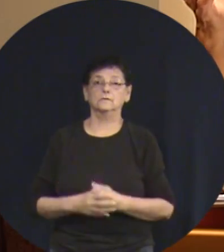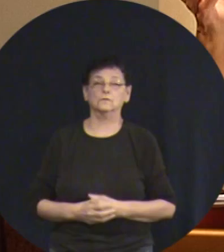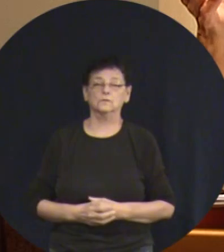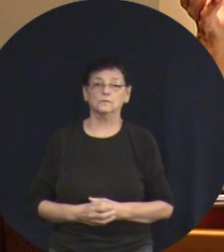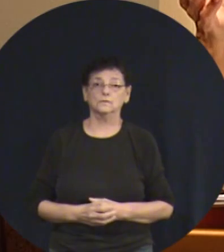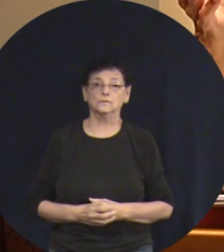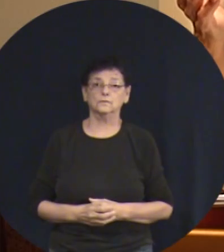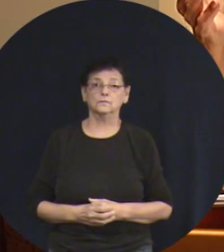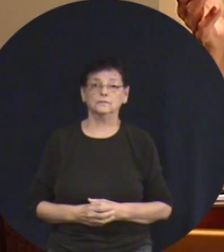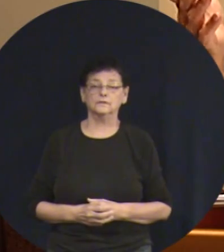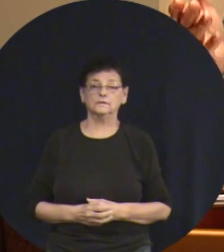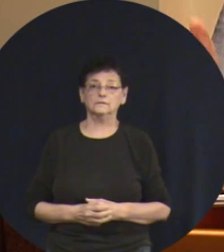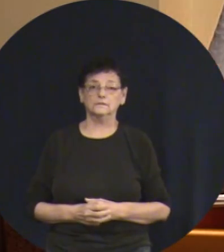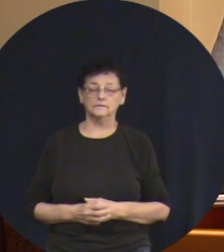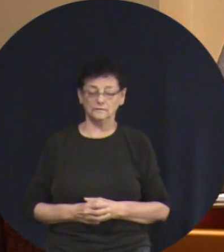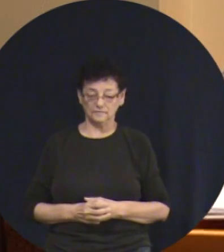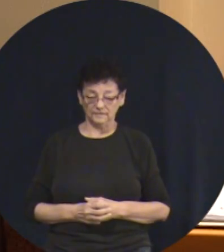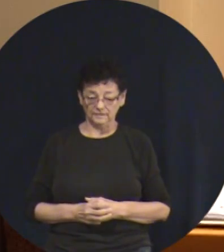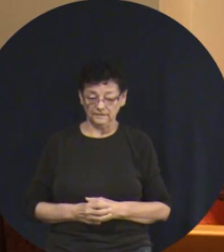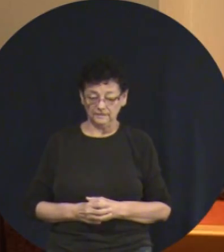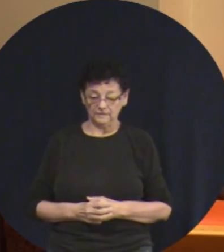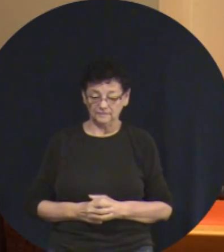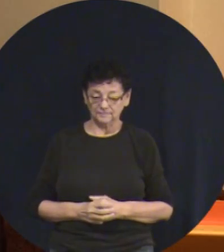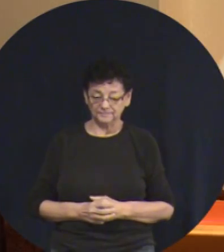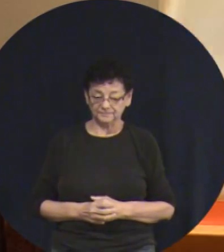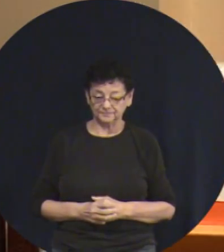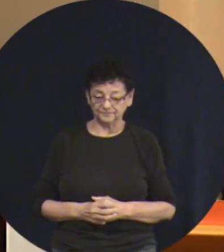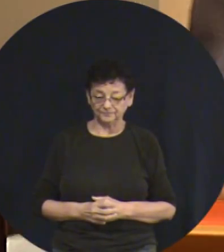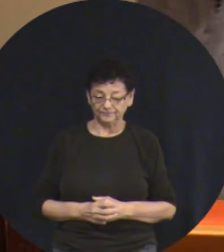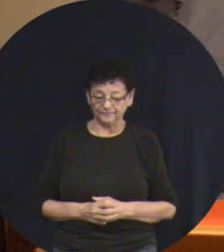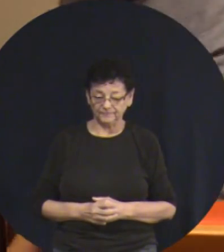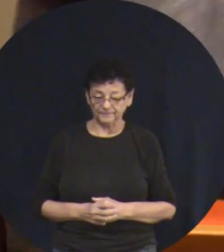endless glory.